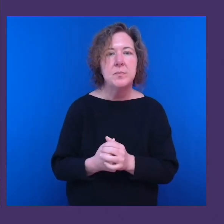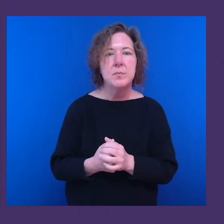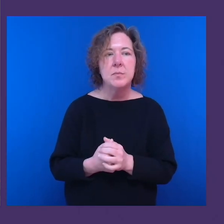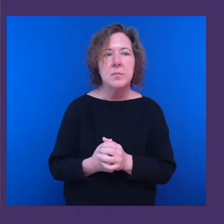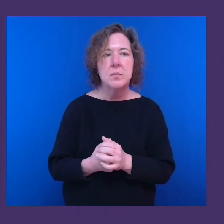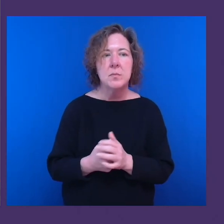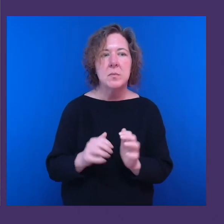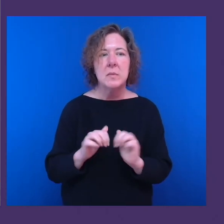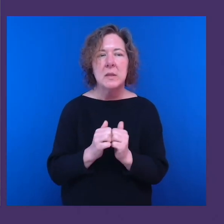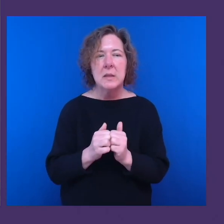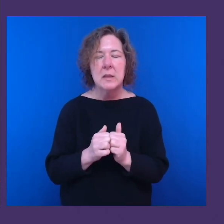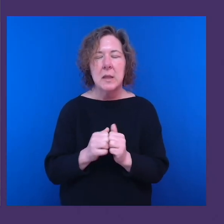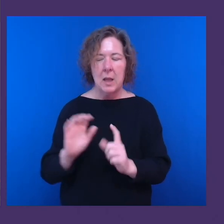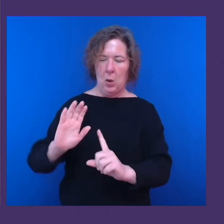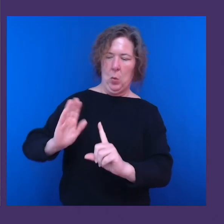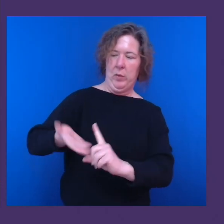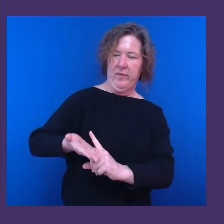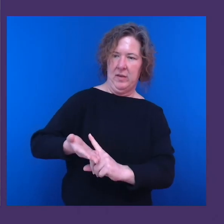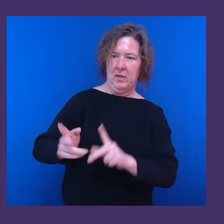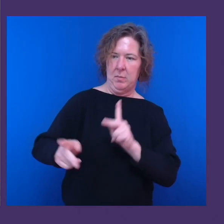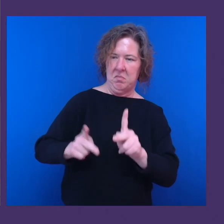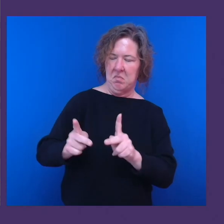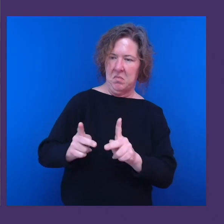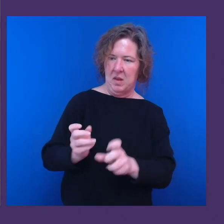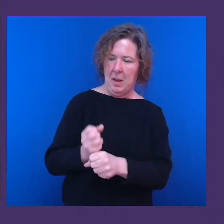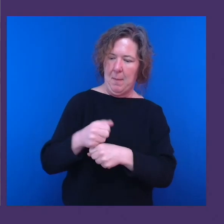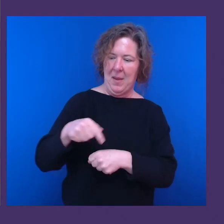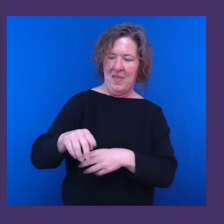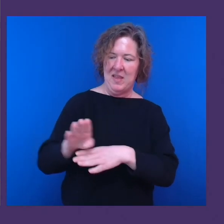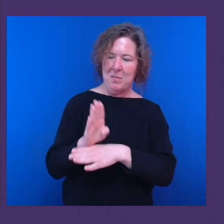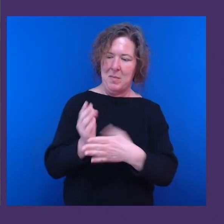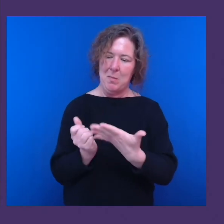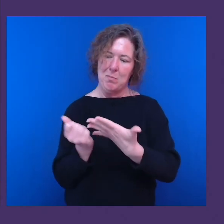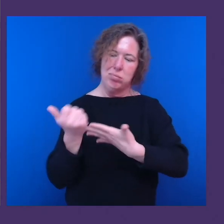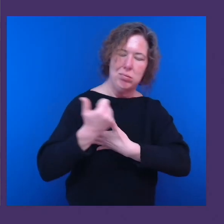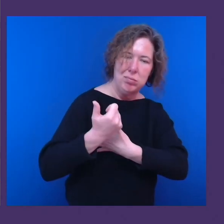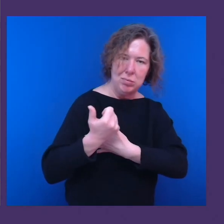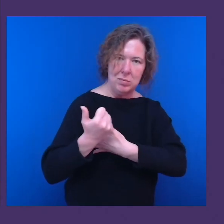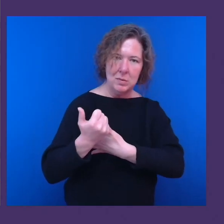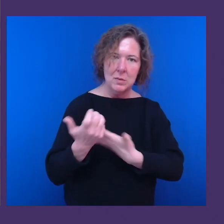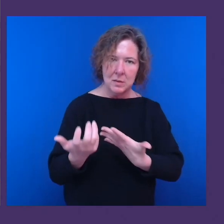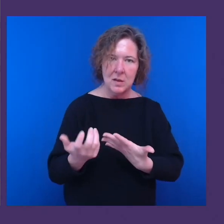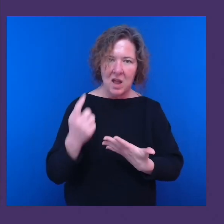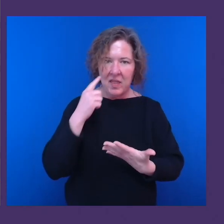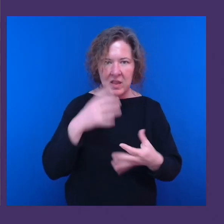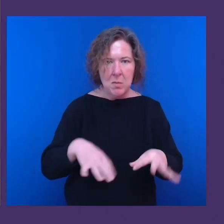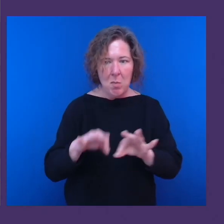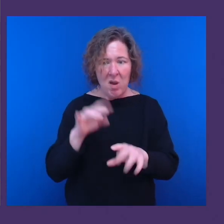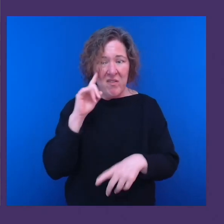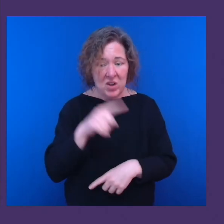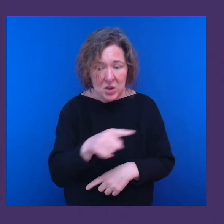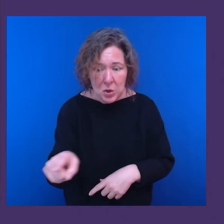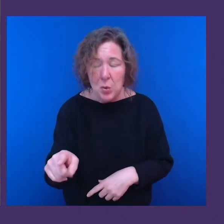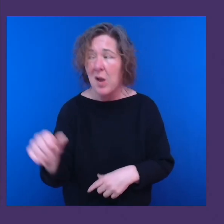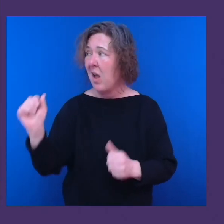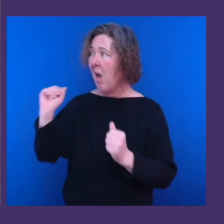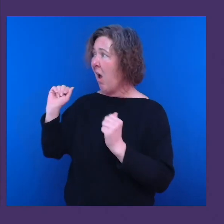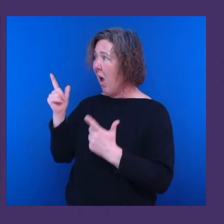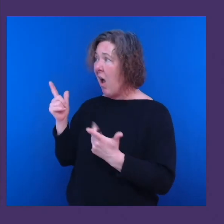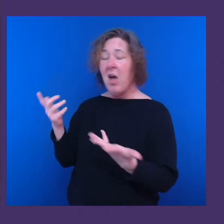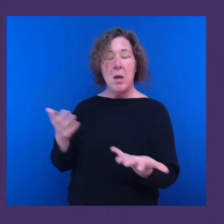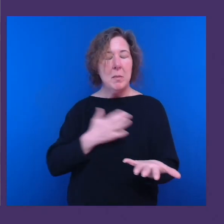how do you convince people to make this a business priority? And I think this is really important for you and everyone else. Please chime in. Is that you are,